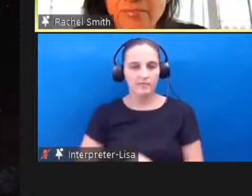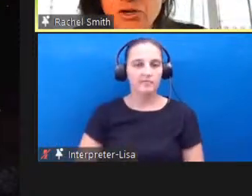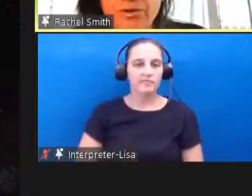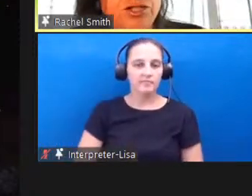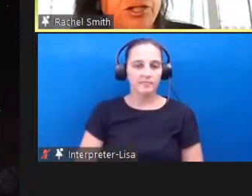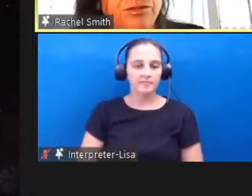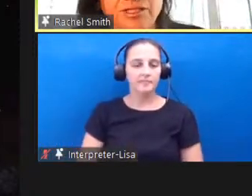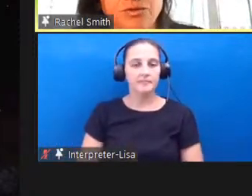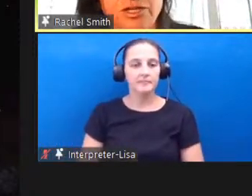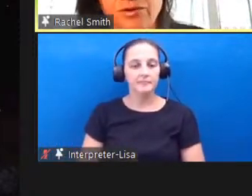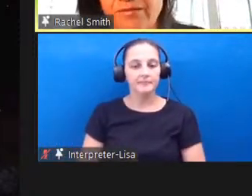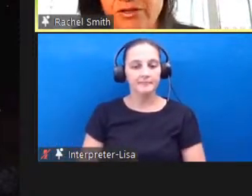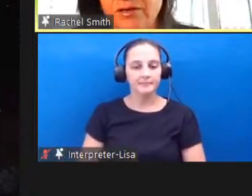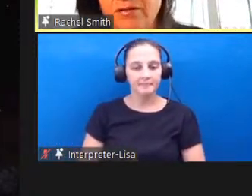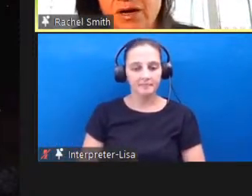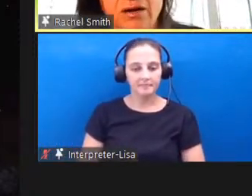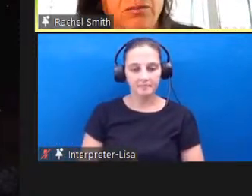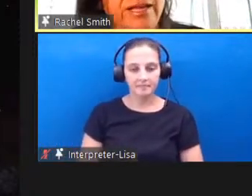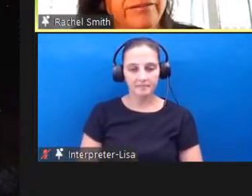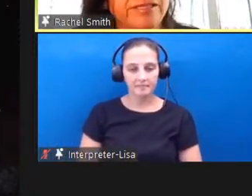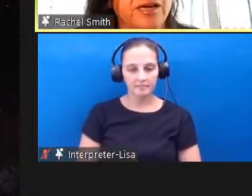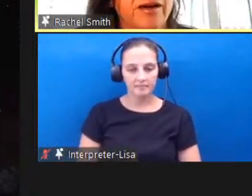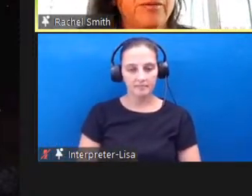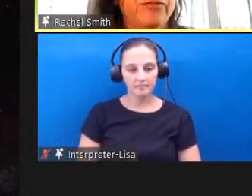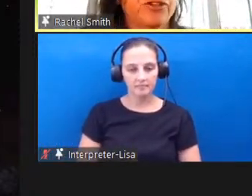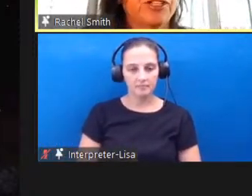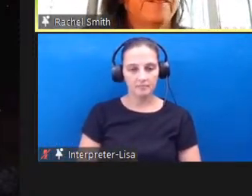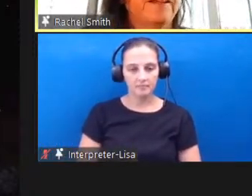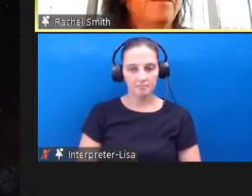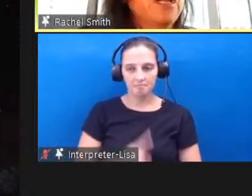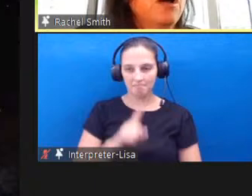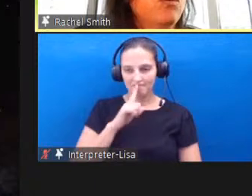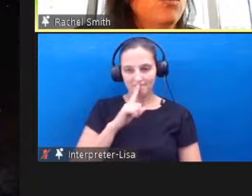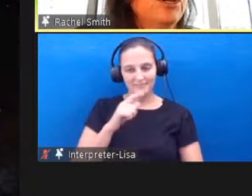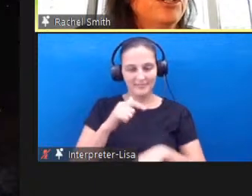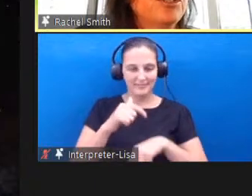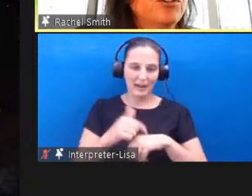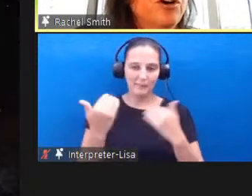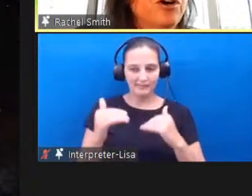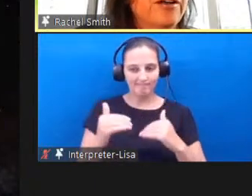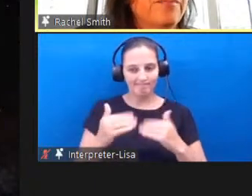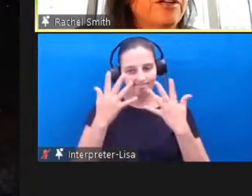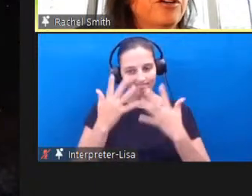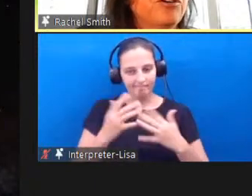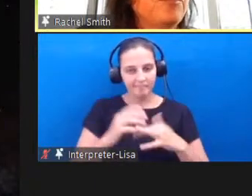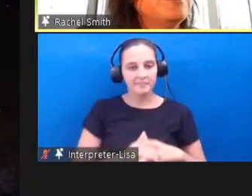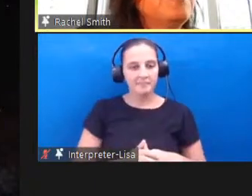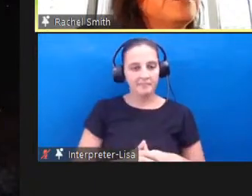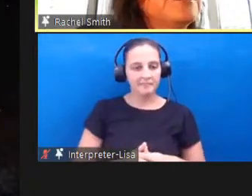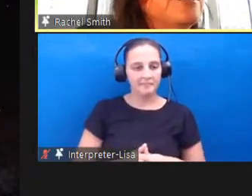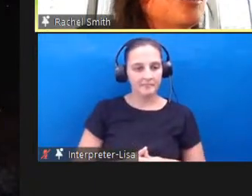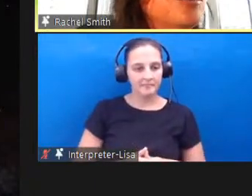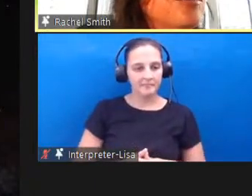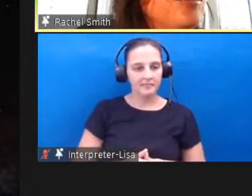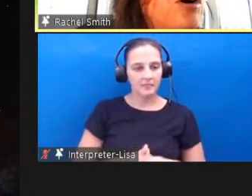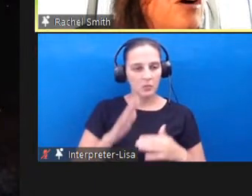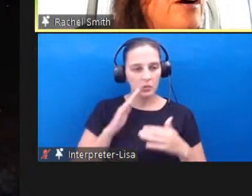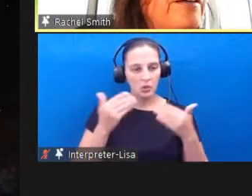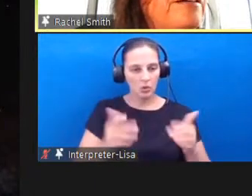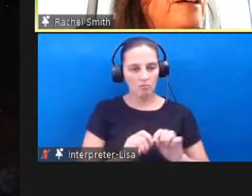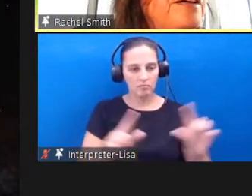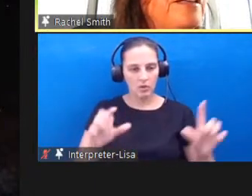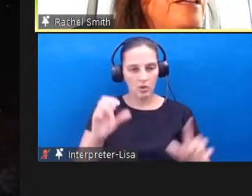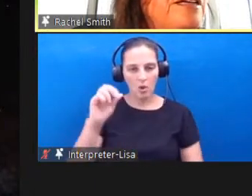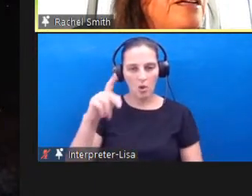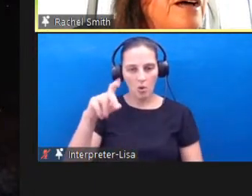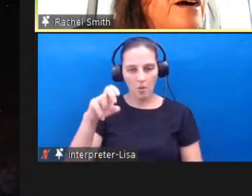Next, I'm going to, since we don't have a endless time, unfortunately, we're going to turn on, I'm going to go to OpenSpace and turn